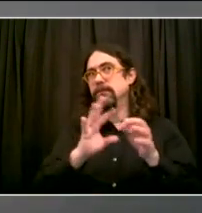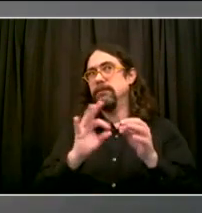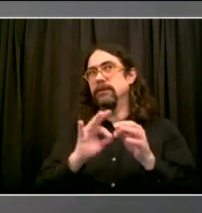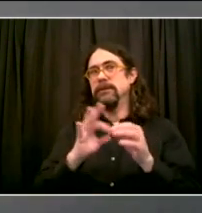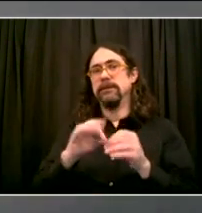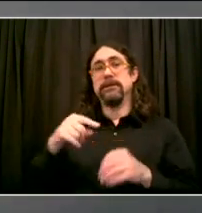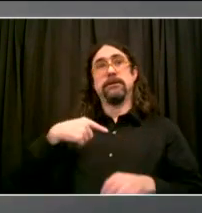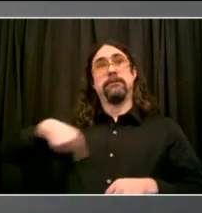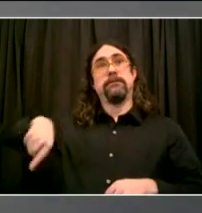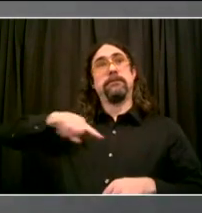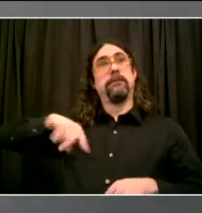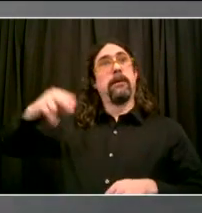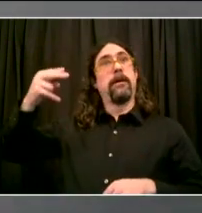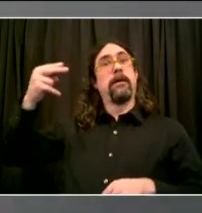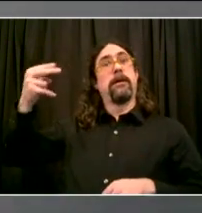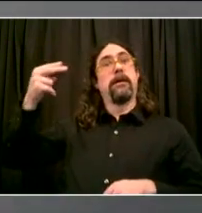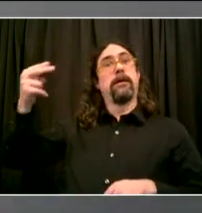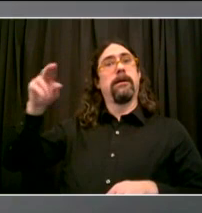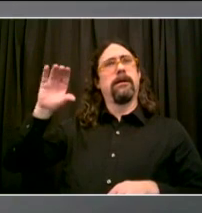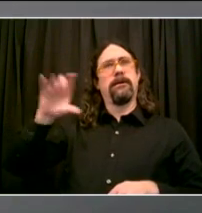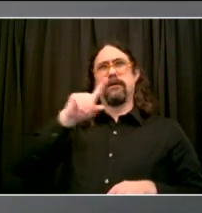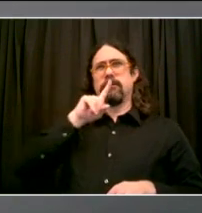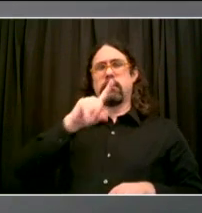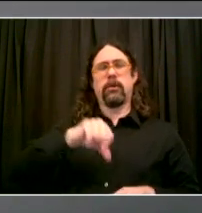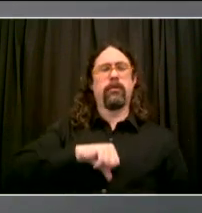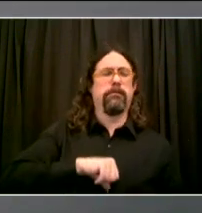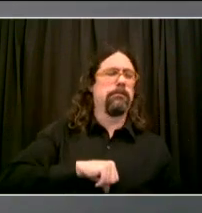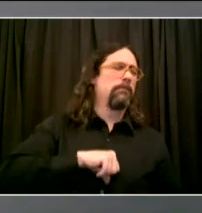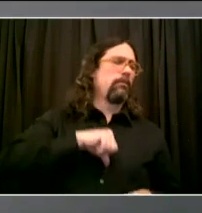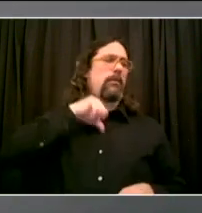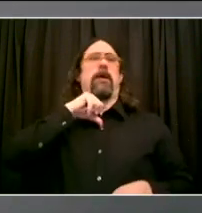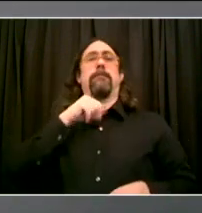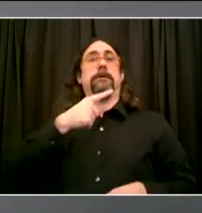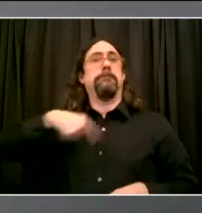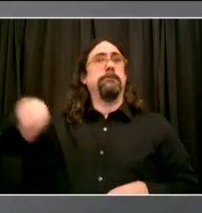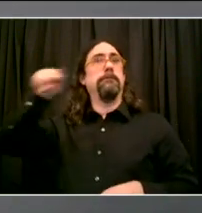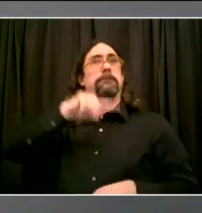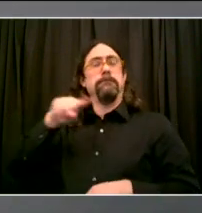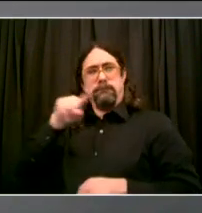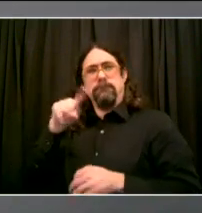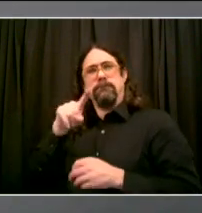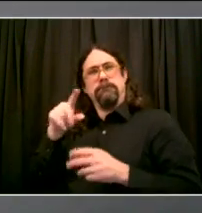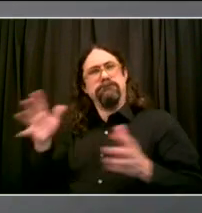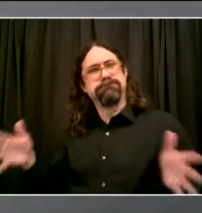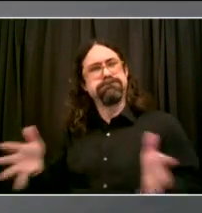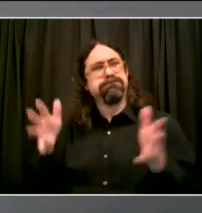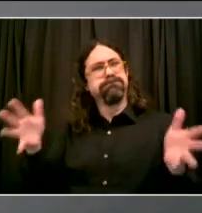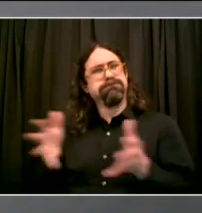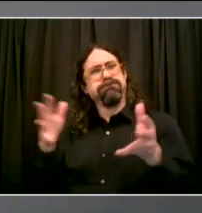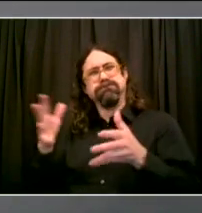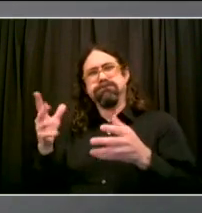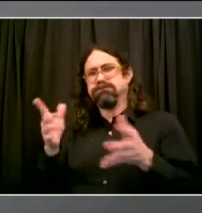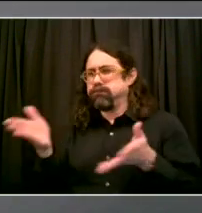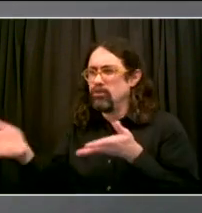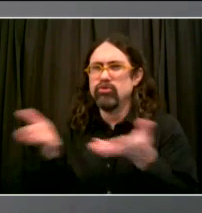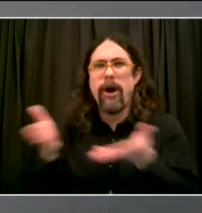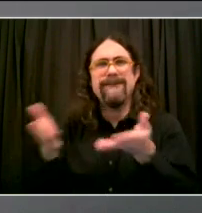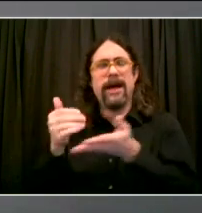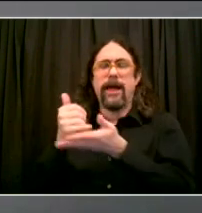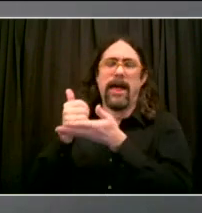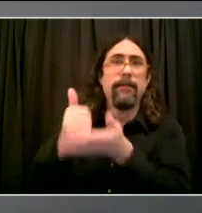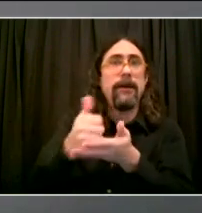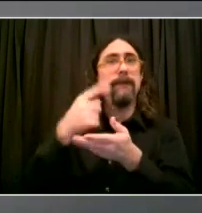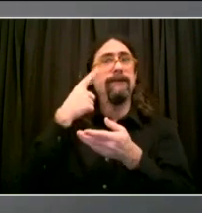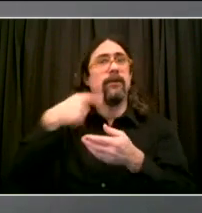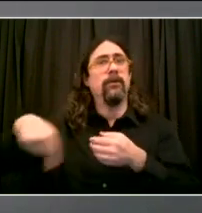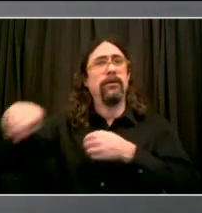brown communities, low-income people, uninsured people, the very people who we most wish to